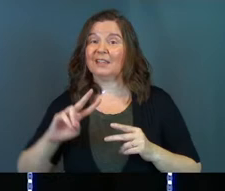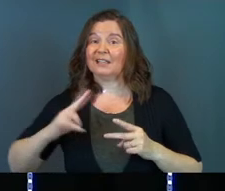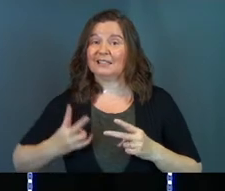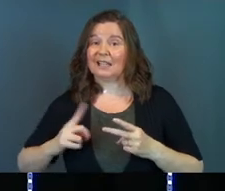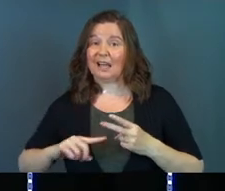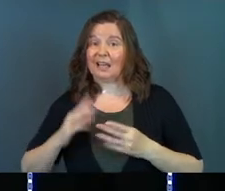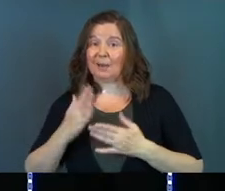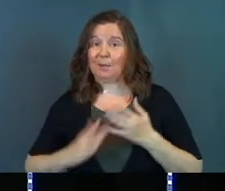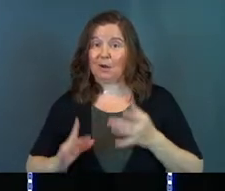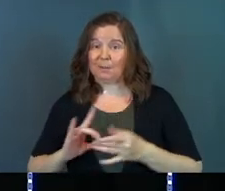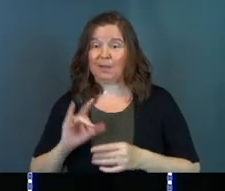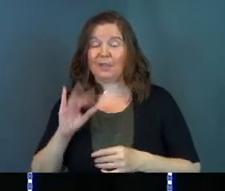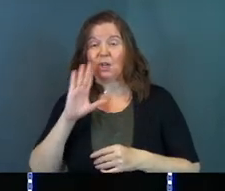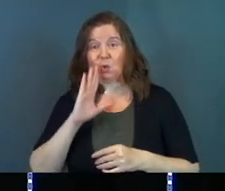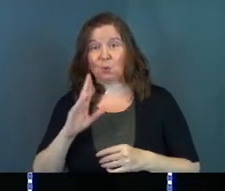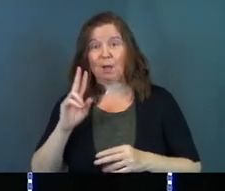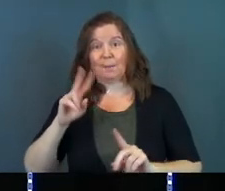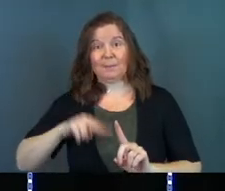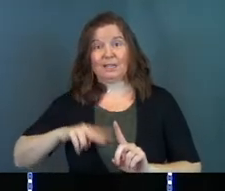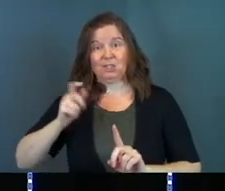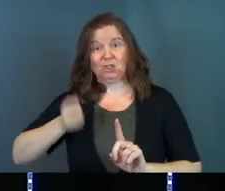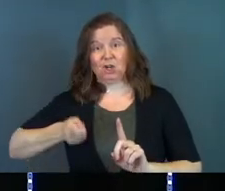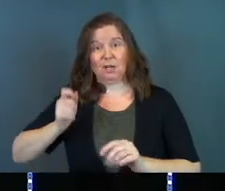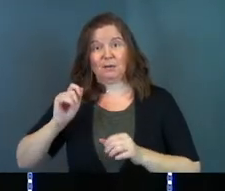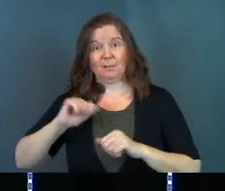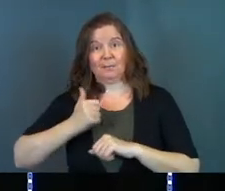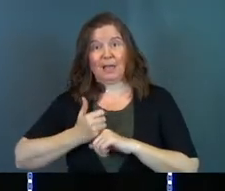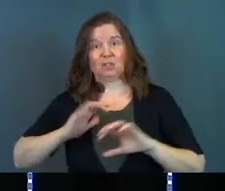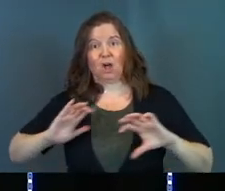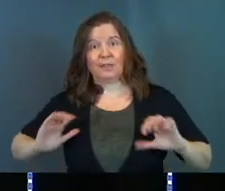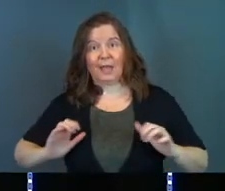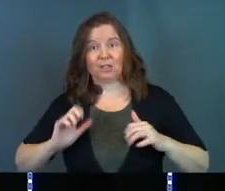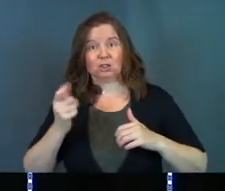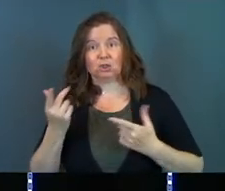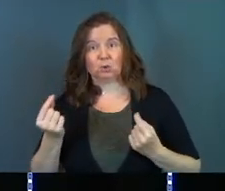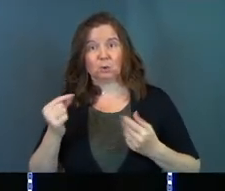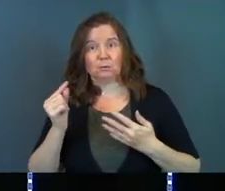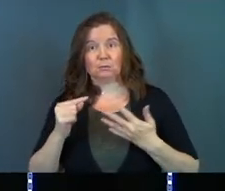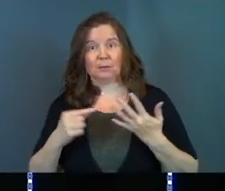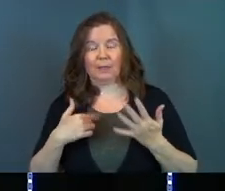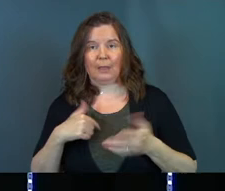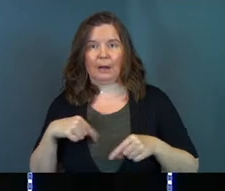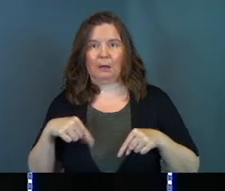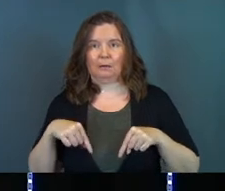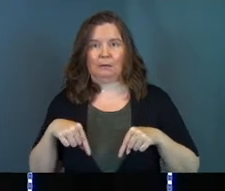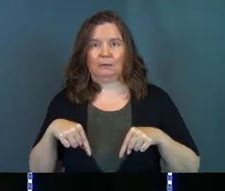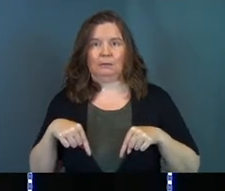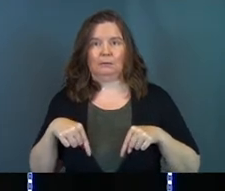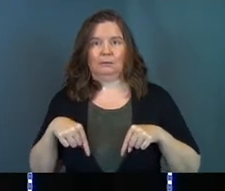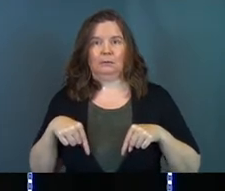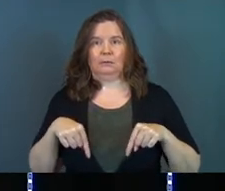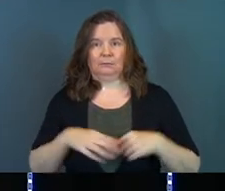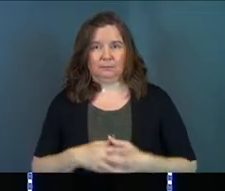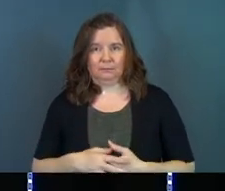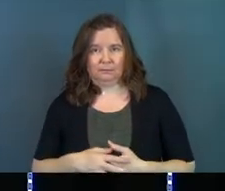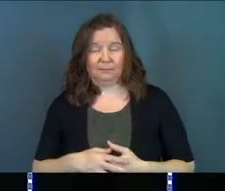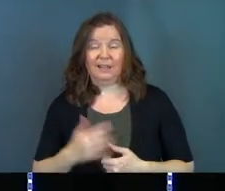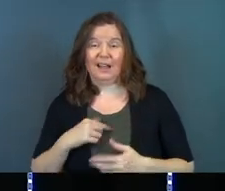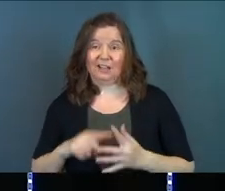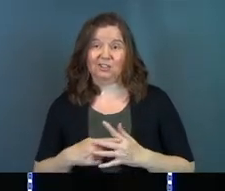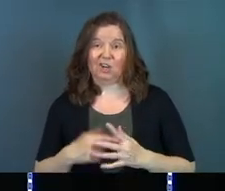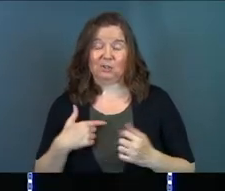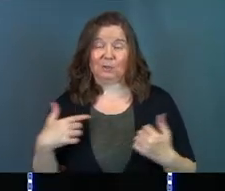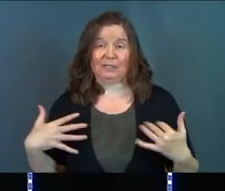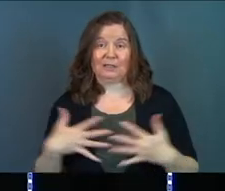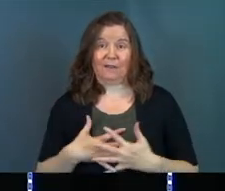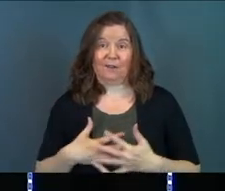second part of the message is that you will be judged based on all of your actions, then my knees start to shake. Then I start to